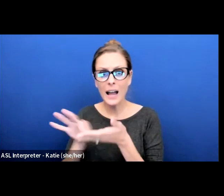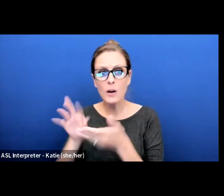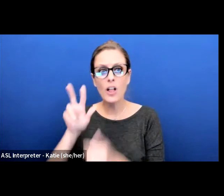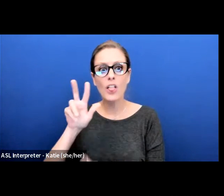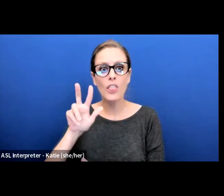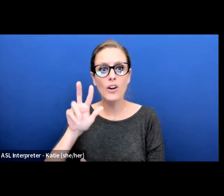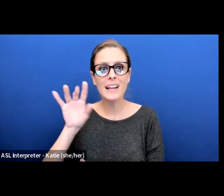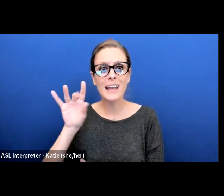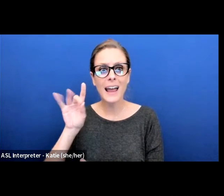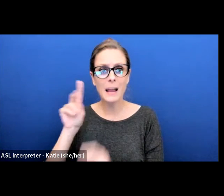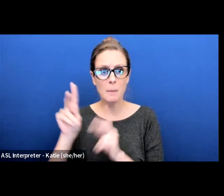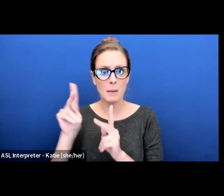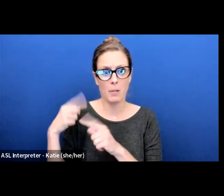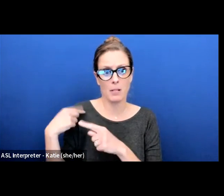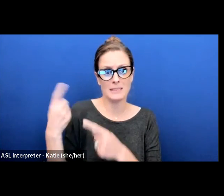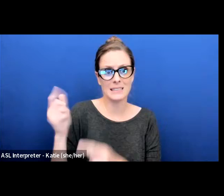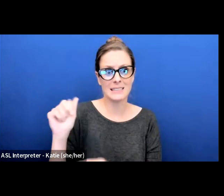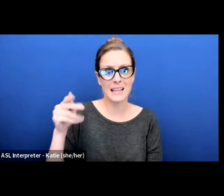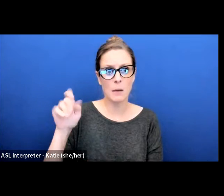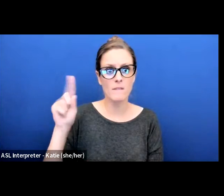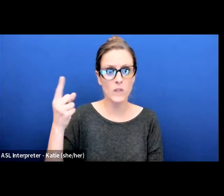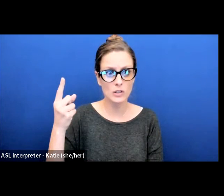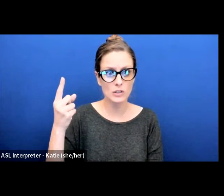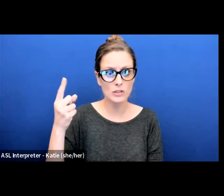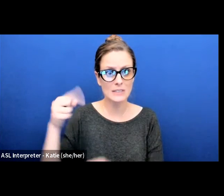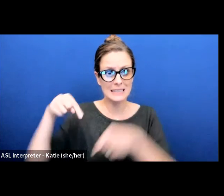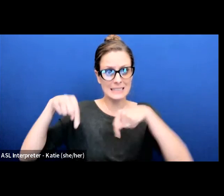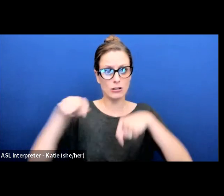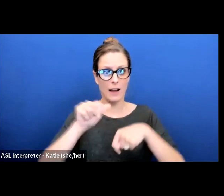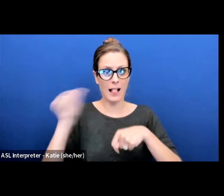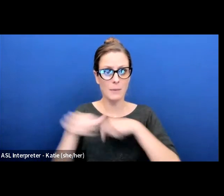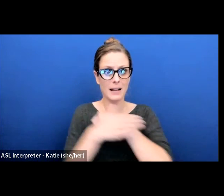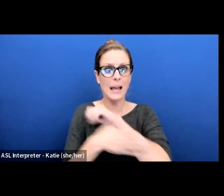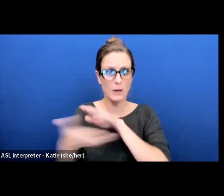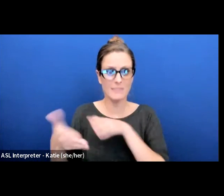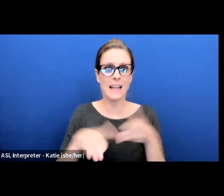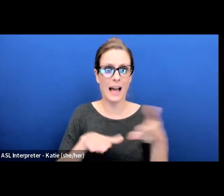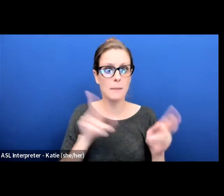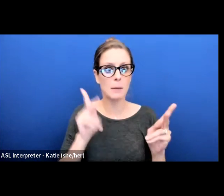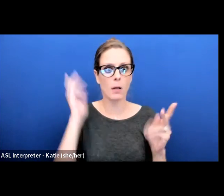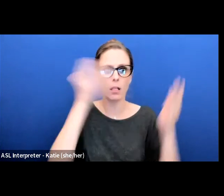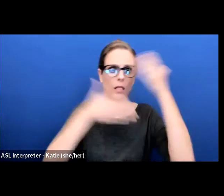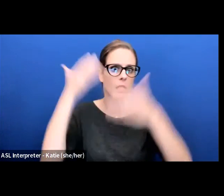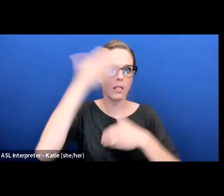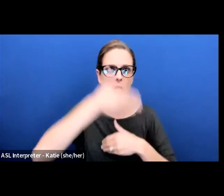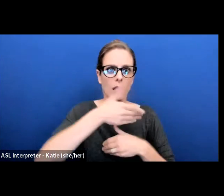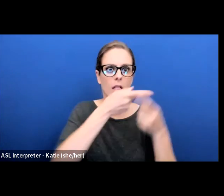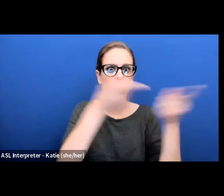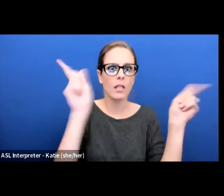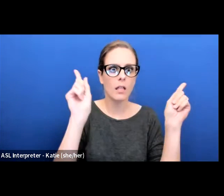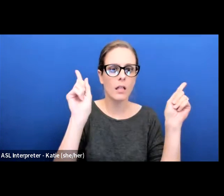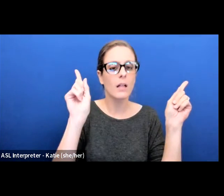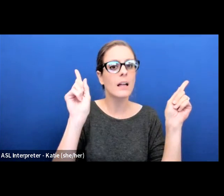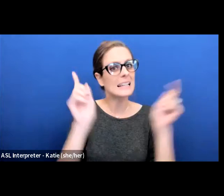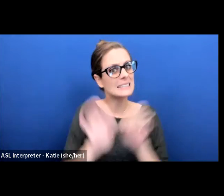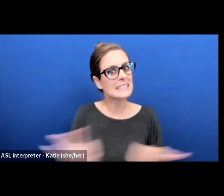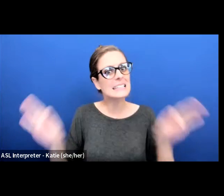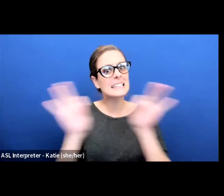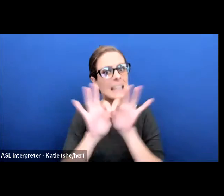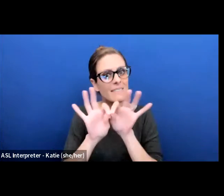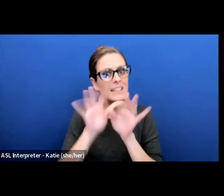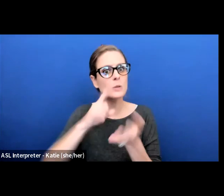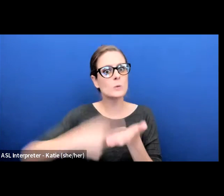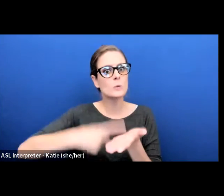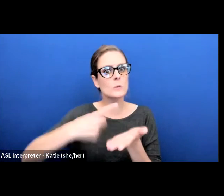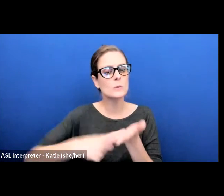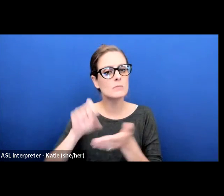Alameda County since April 1st. And I don't think a lot of people maybe recognize that, and that is still significant. And I think it's a good goal for